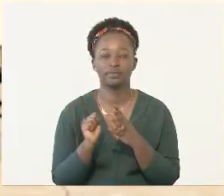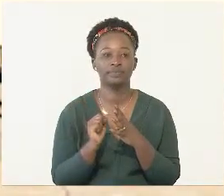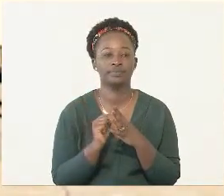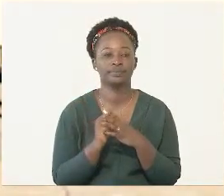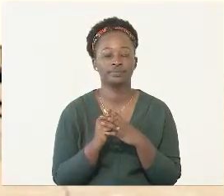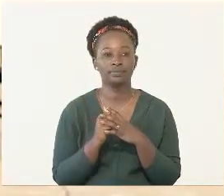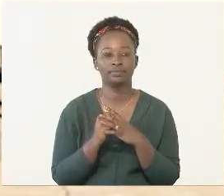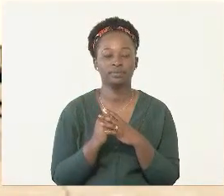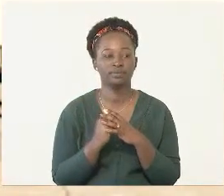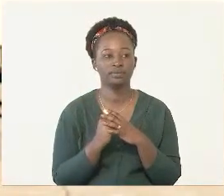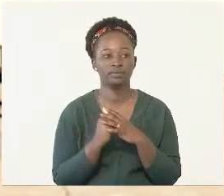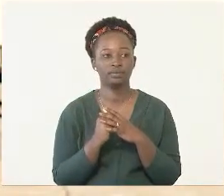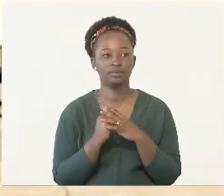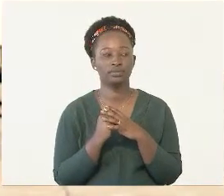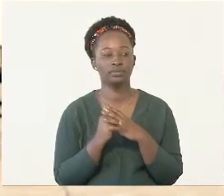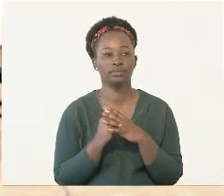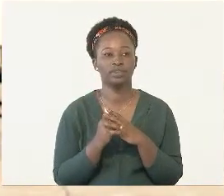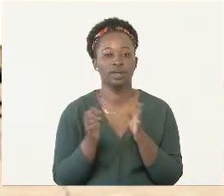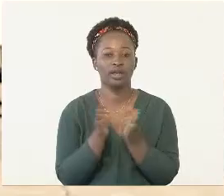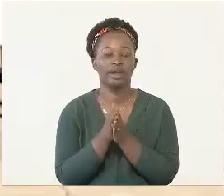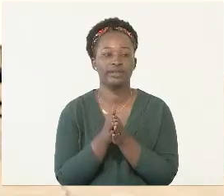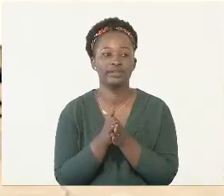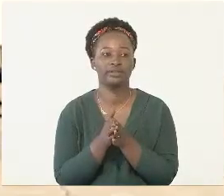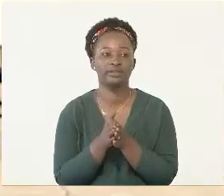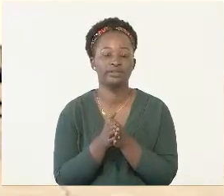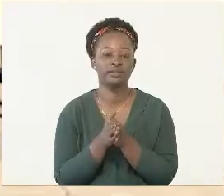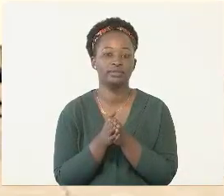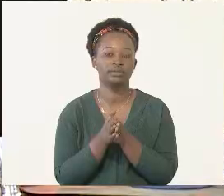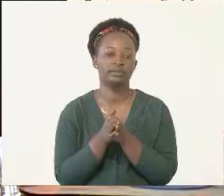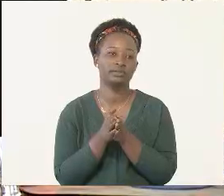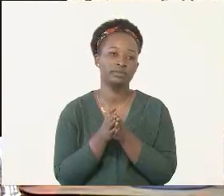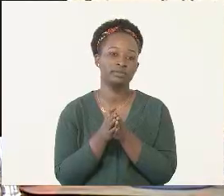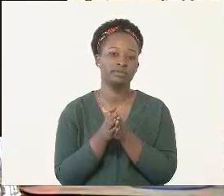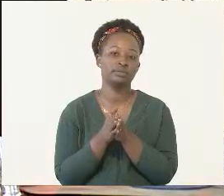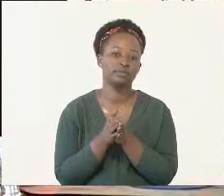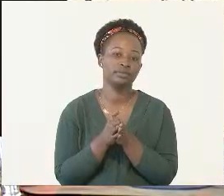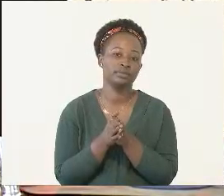all right, the pancreas, and also and the